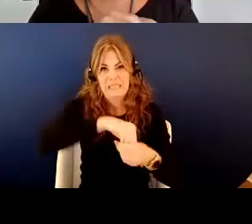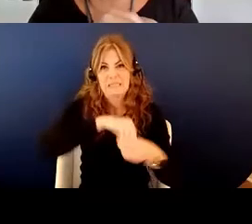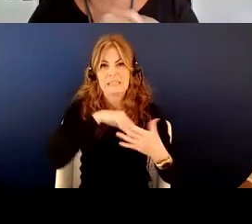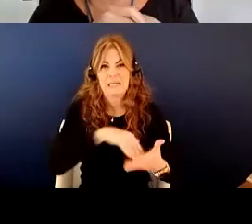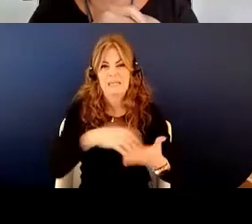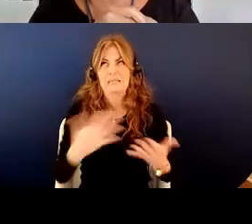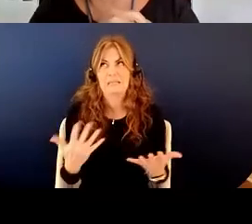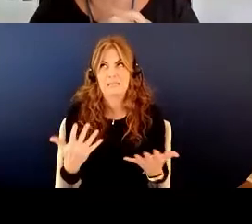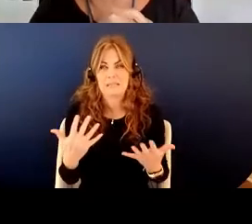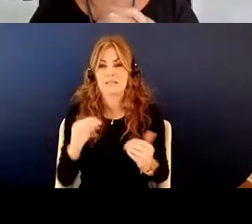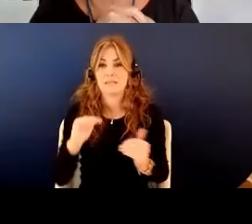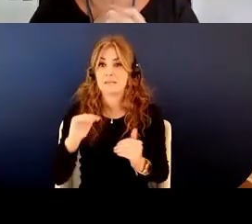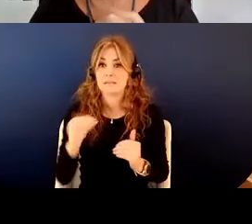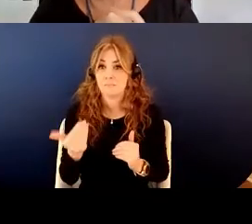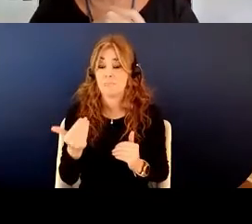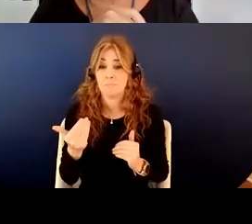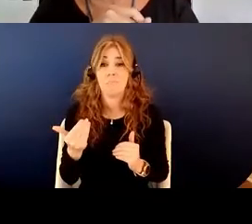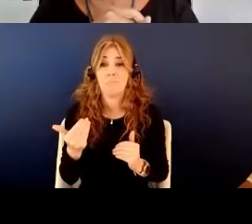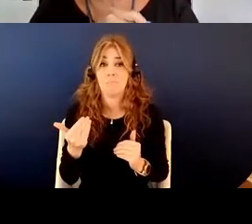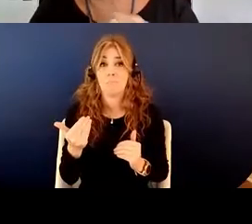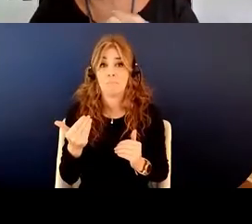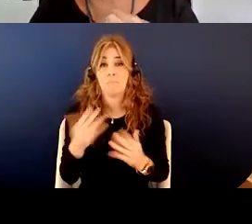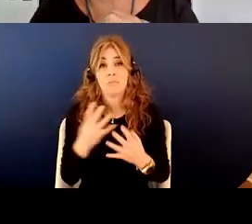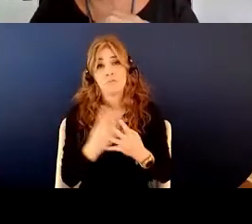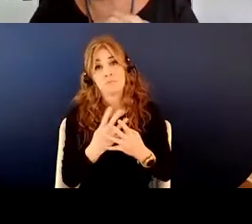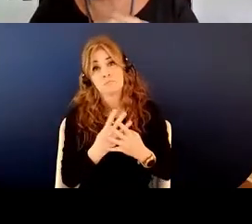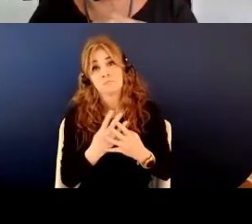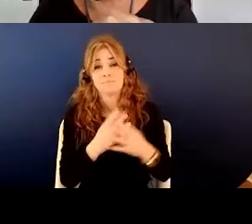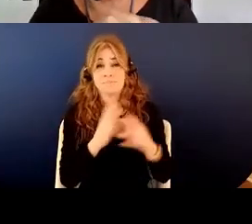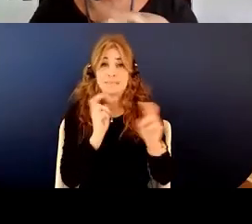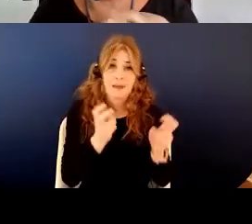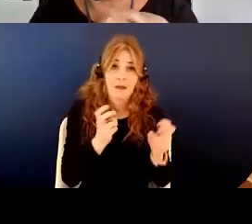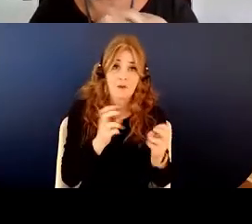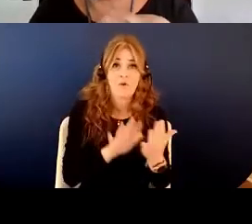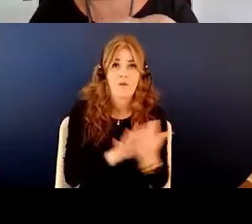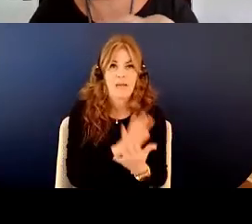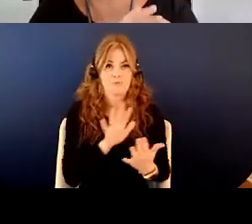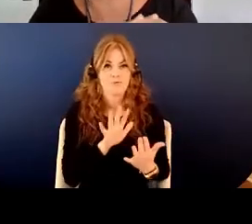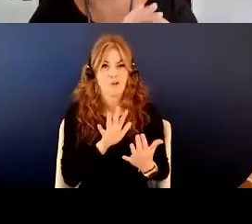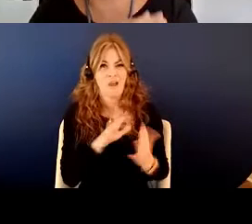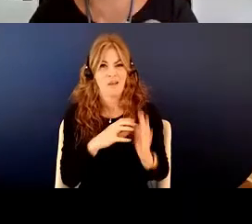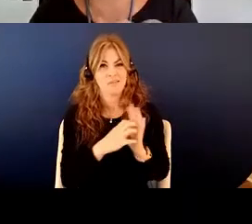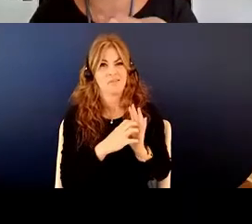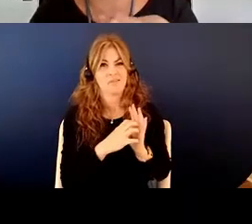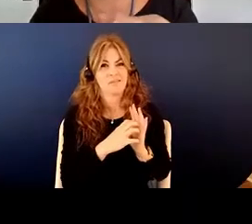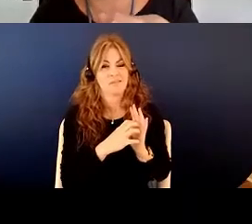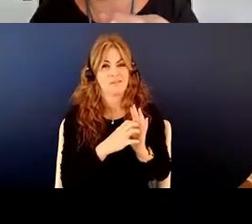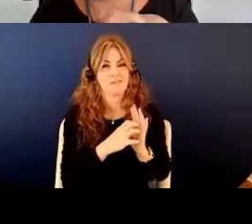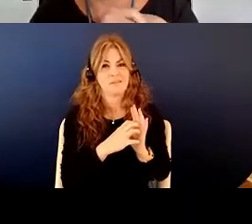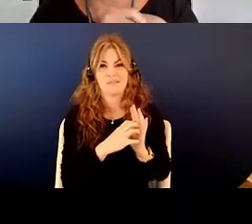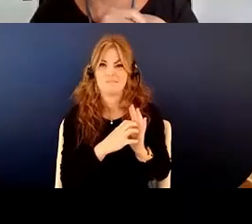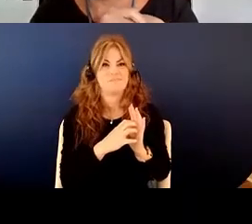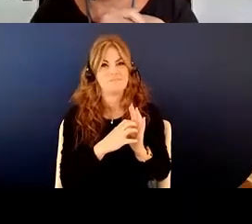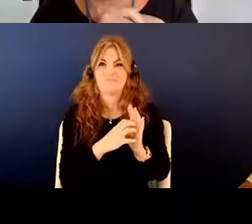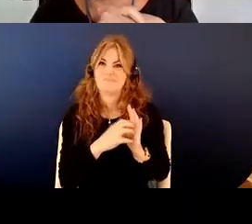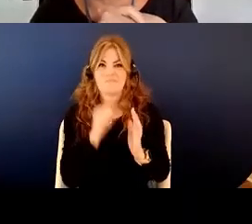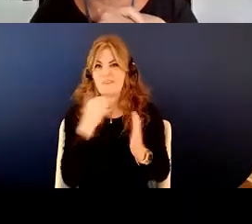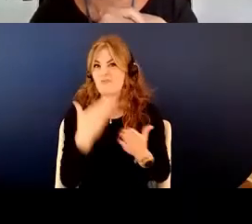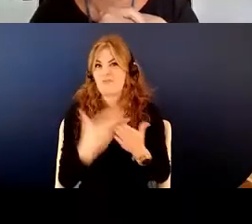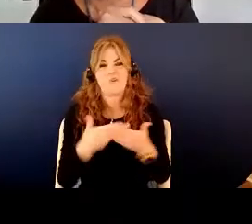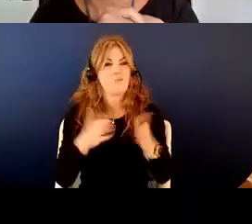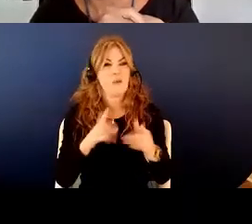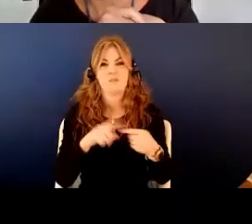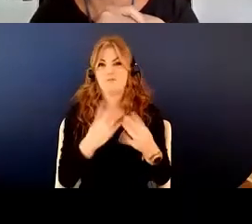In fact, it turns out that screening titles and abstracts can be is really an effective way of screening